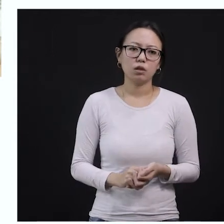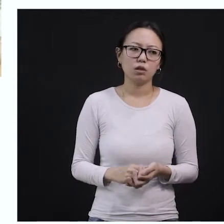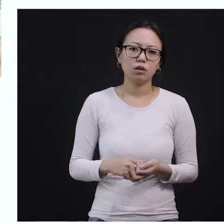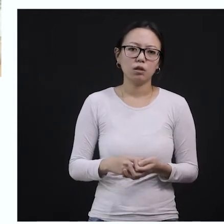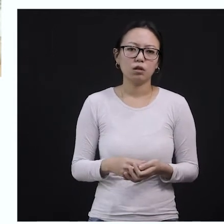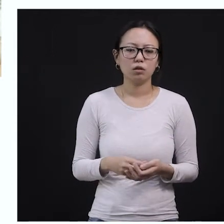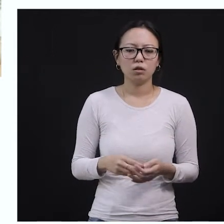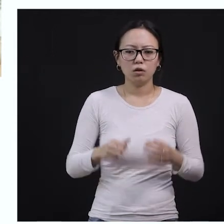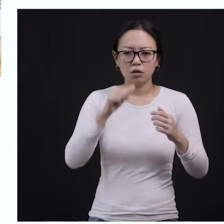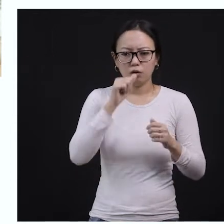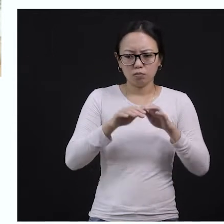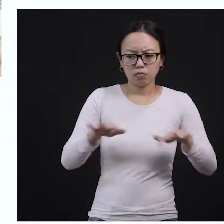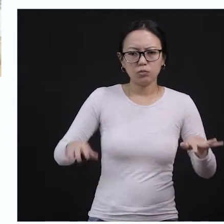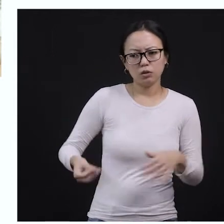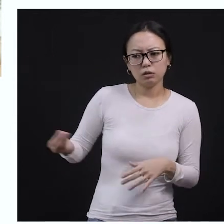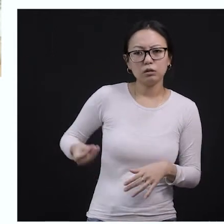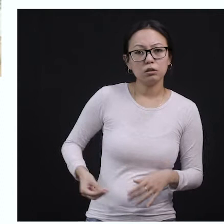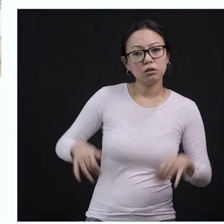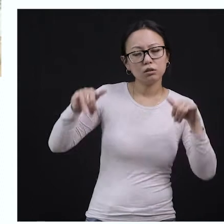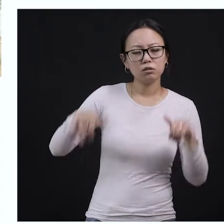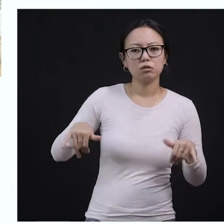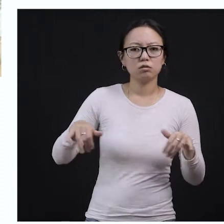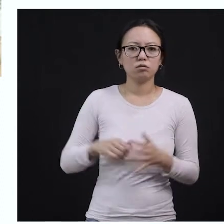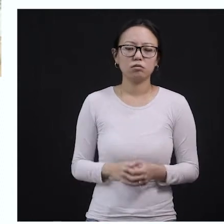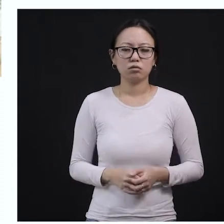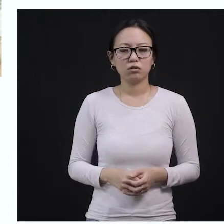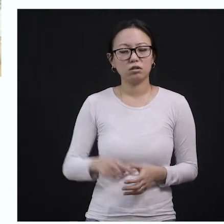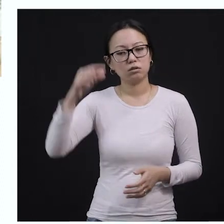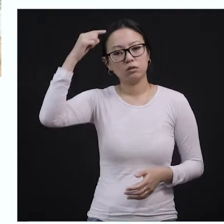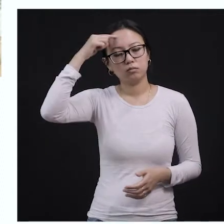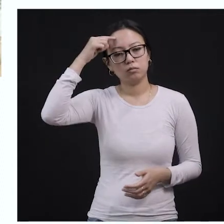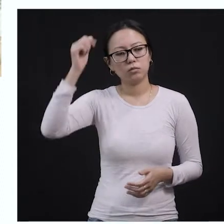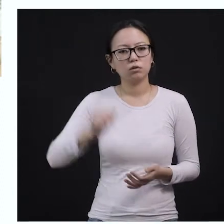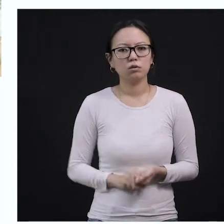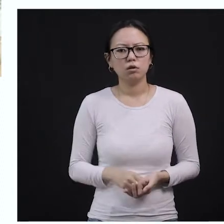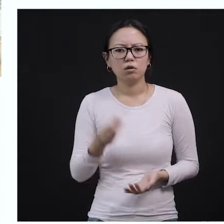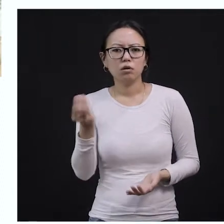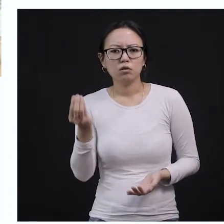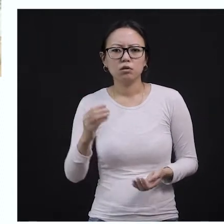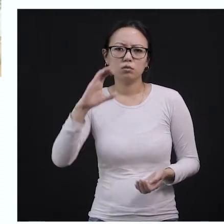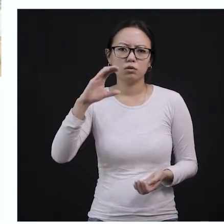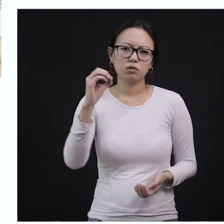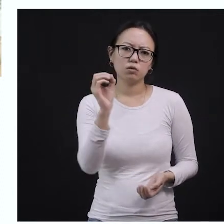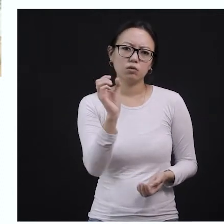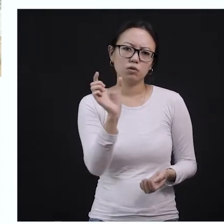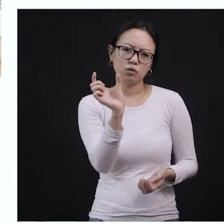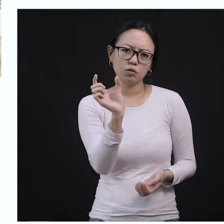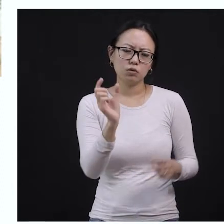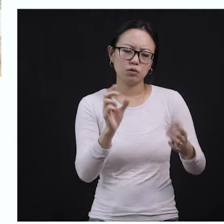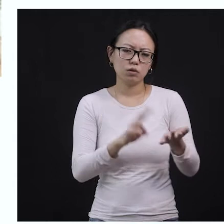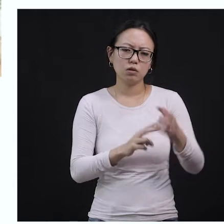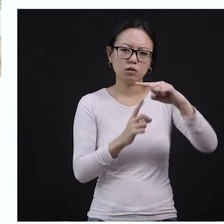people who are living in the coastal areas, all right? There are countries that are very close to the oceans and the seas, right?